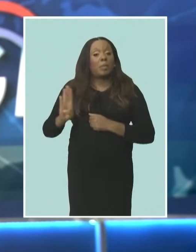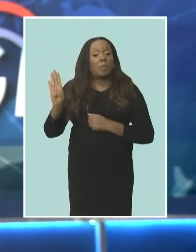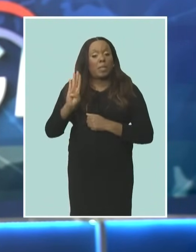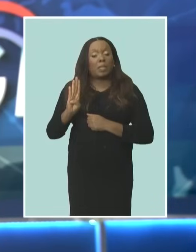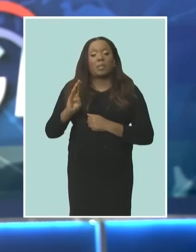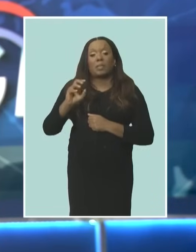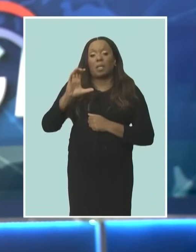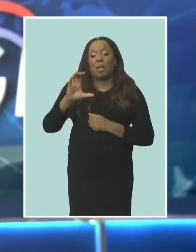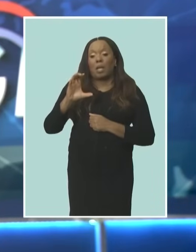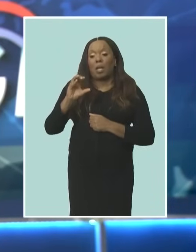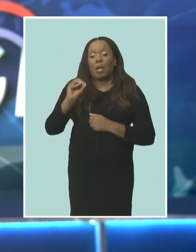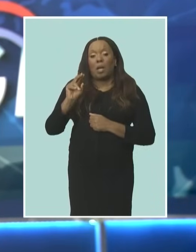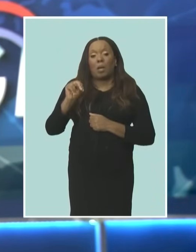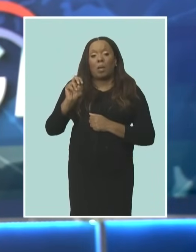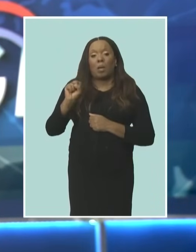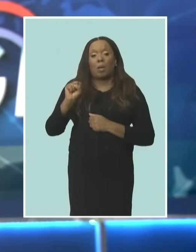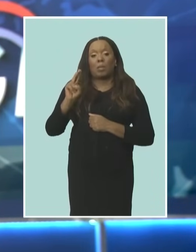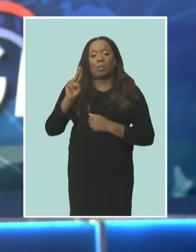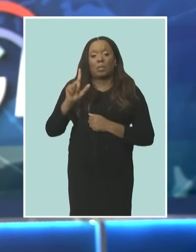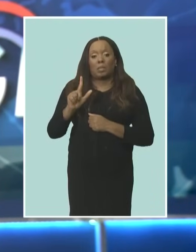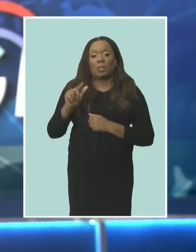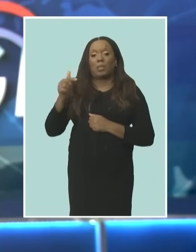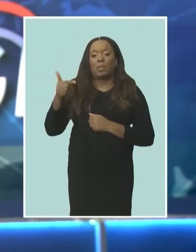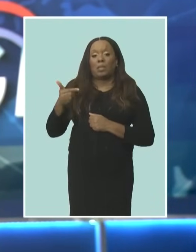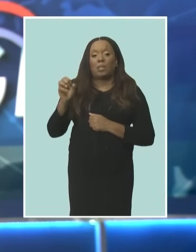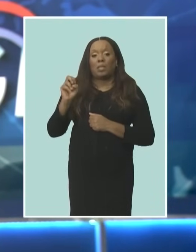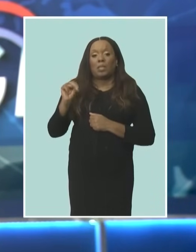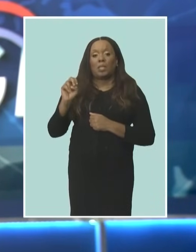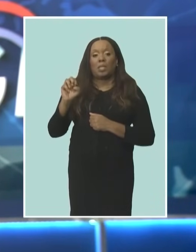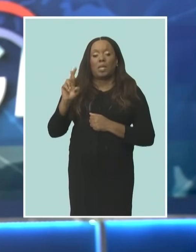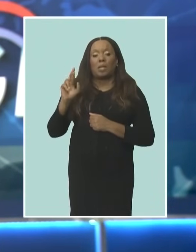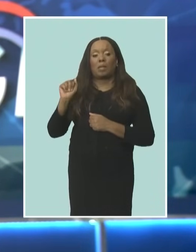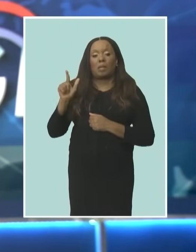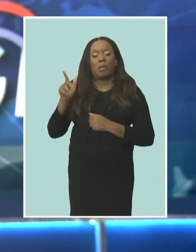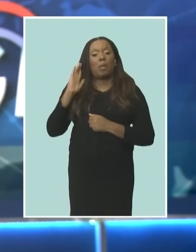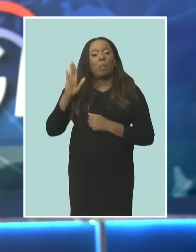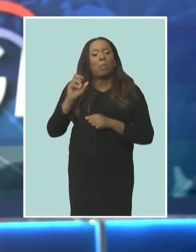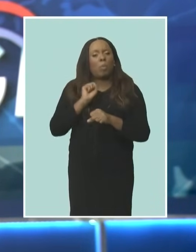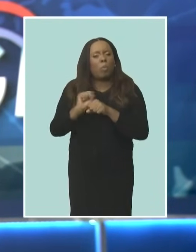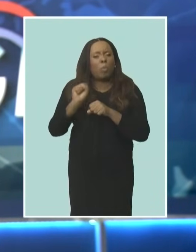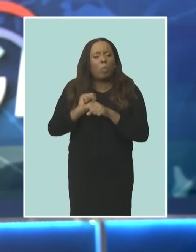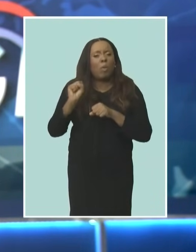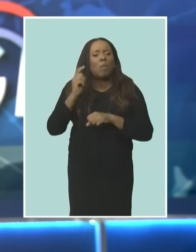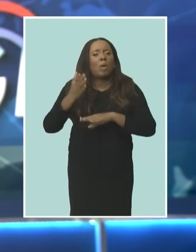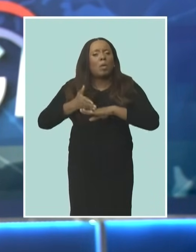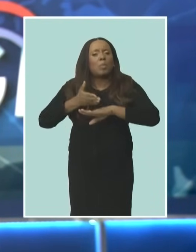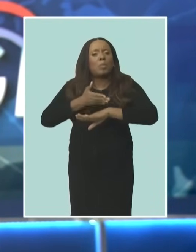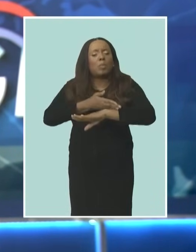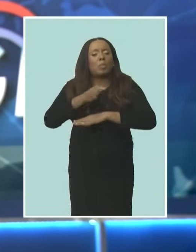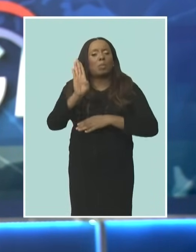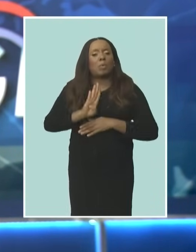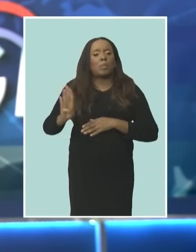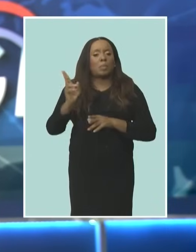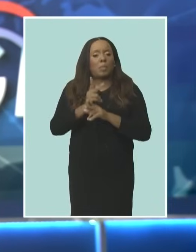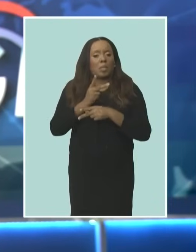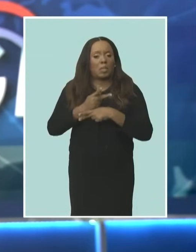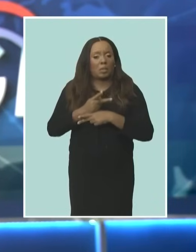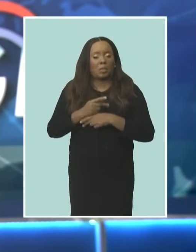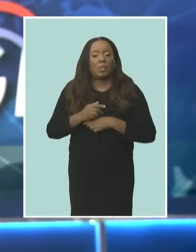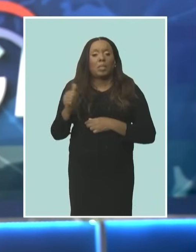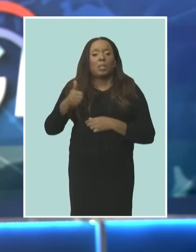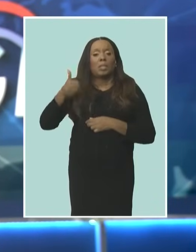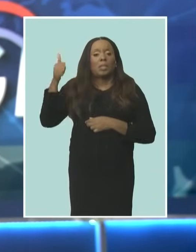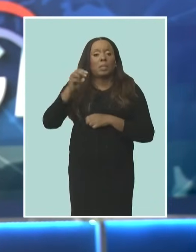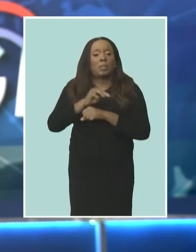harder to increase the quantity of Barbadian products throughout the diaspora. Senior Minister and Minister of Foreign Affairs and Foreign Trade, Carrie